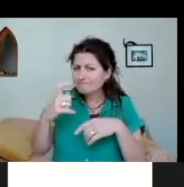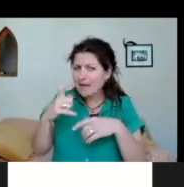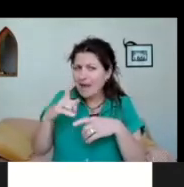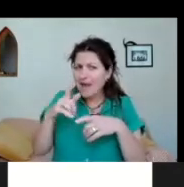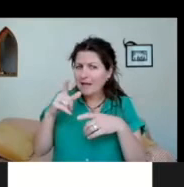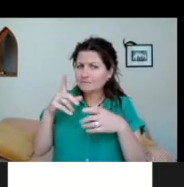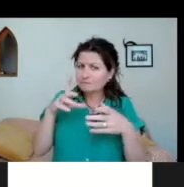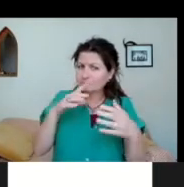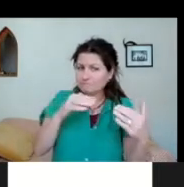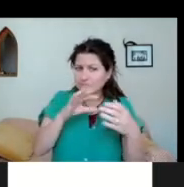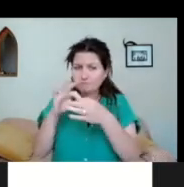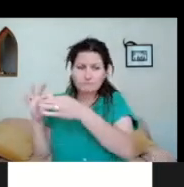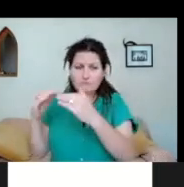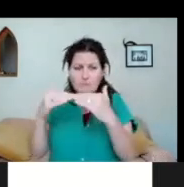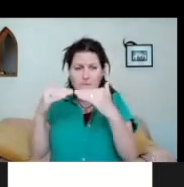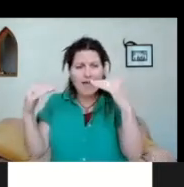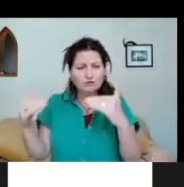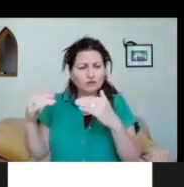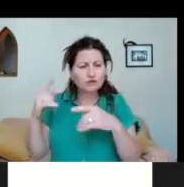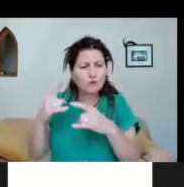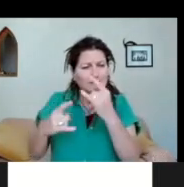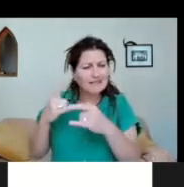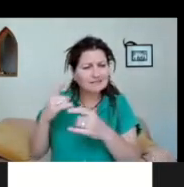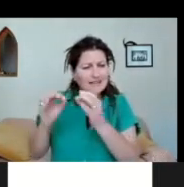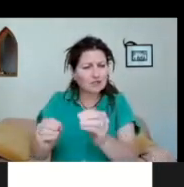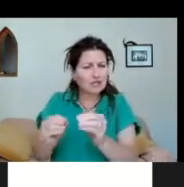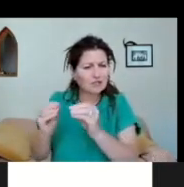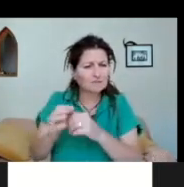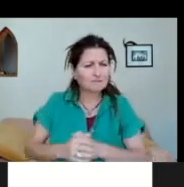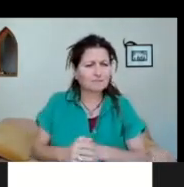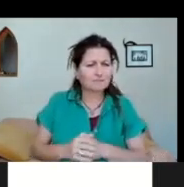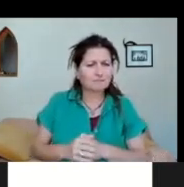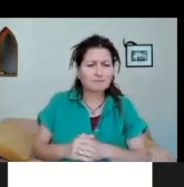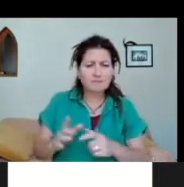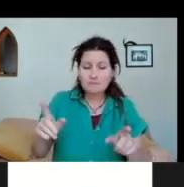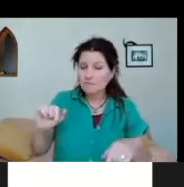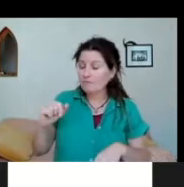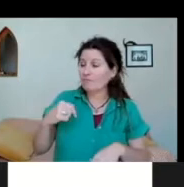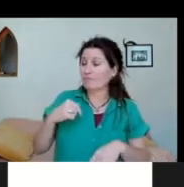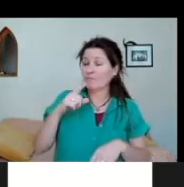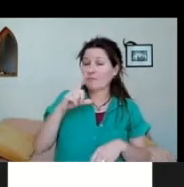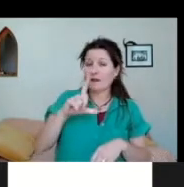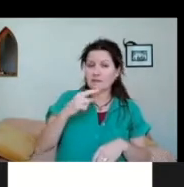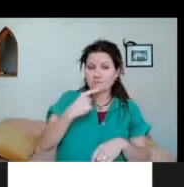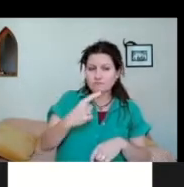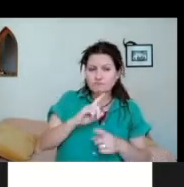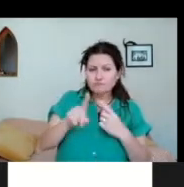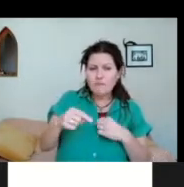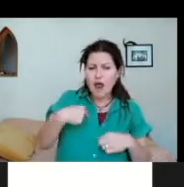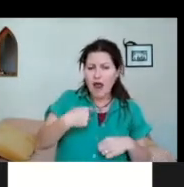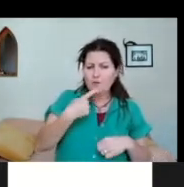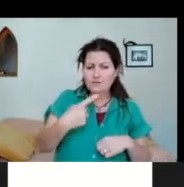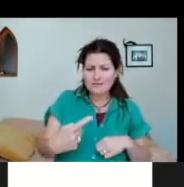Well, I would say on my side, certainly, as you know, the educational aspect,